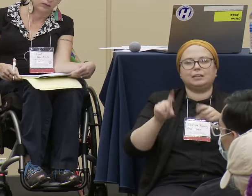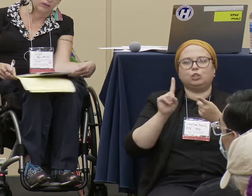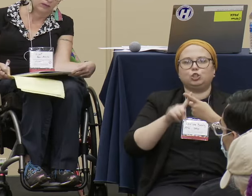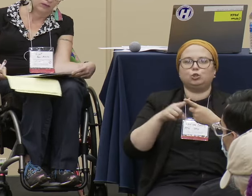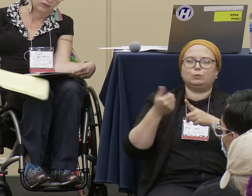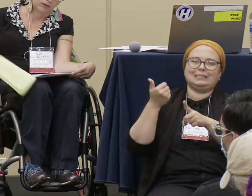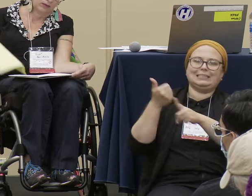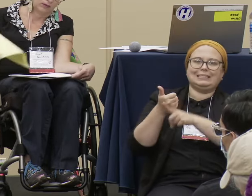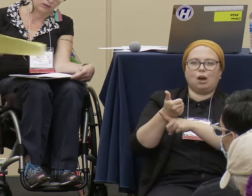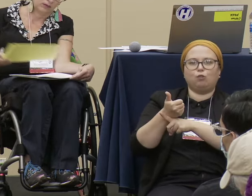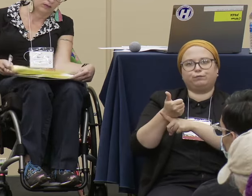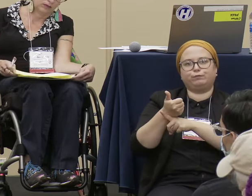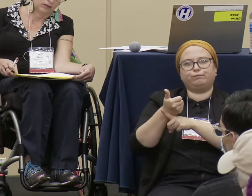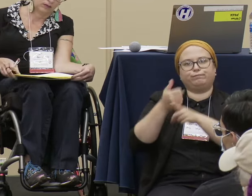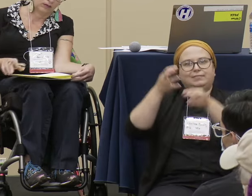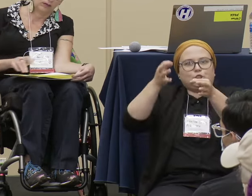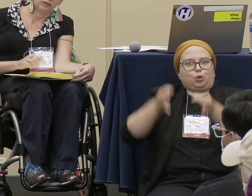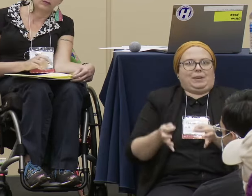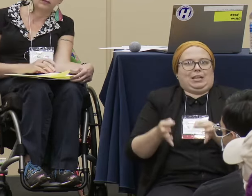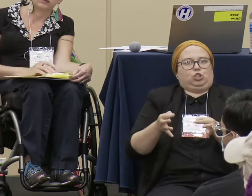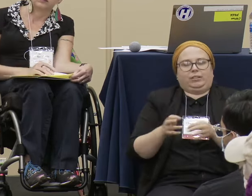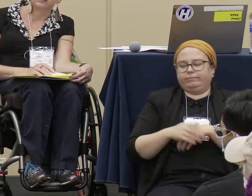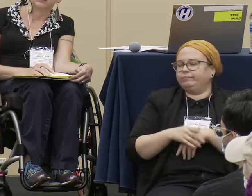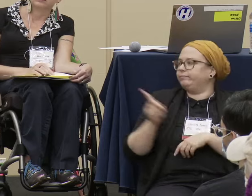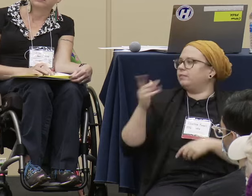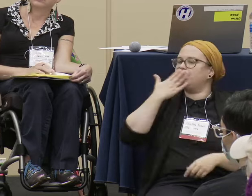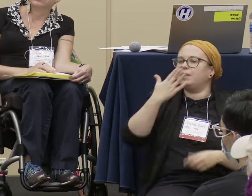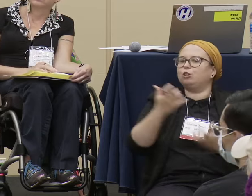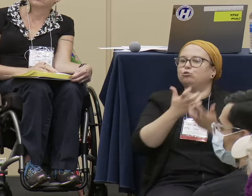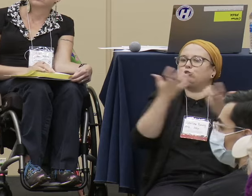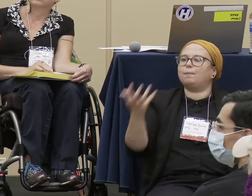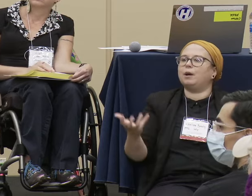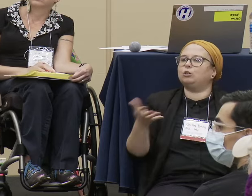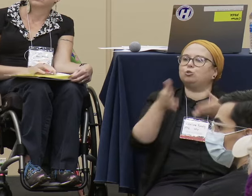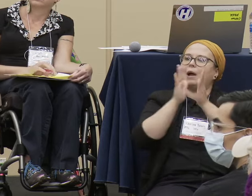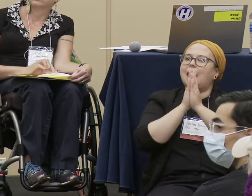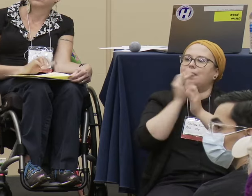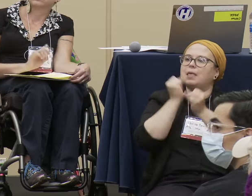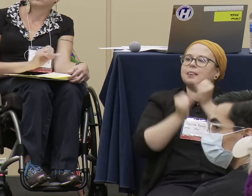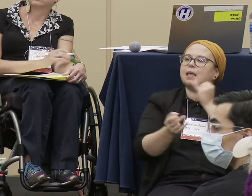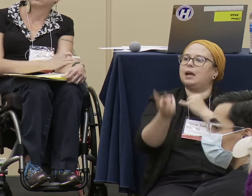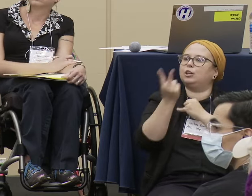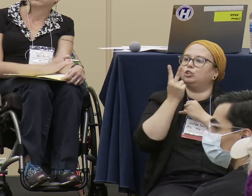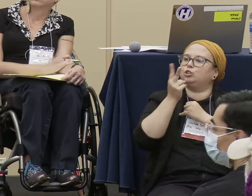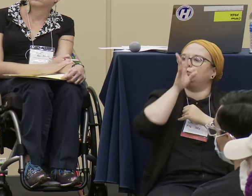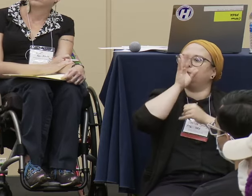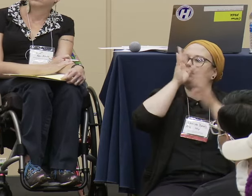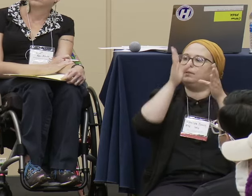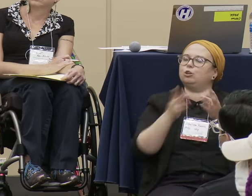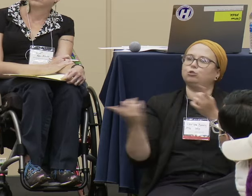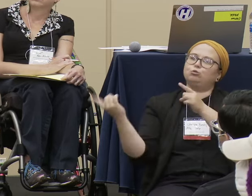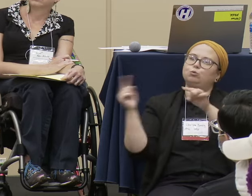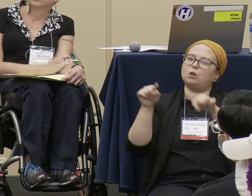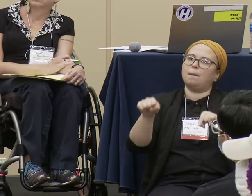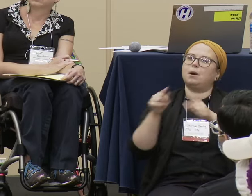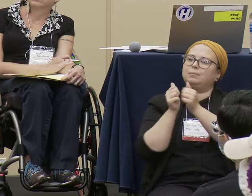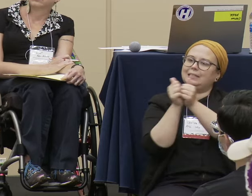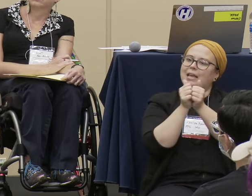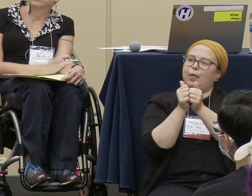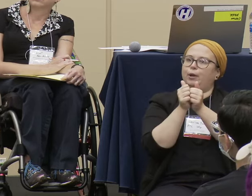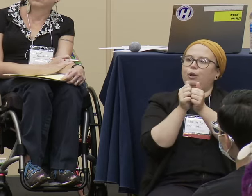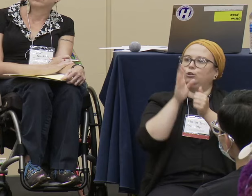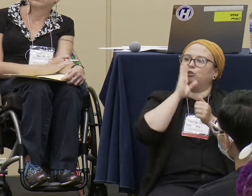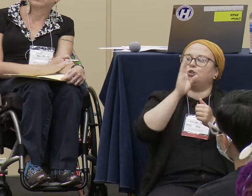self-determination. And so, yeah. Thank you so much. I'm going to ask the last two speakers to come up together, and then we're going to go over about 5 minutes, if